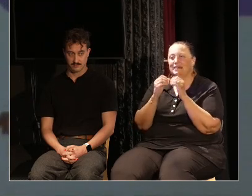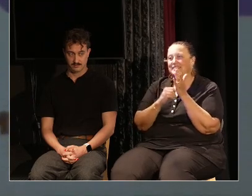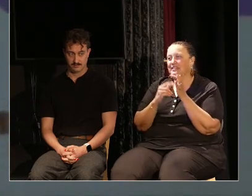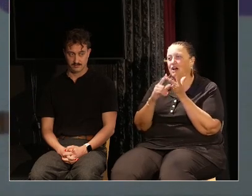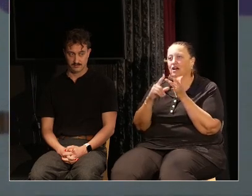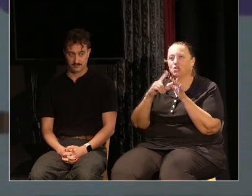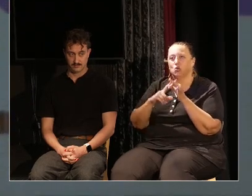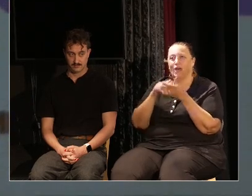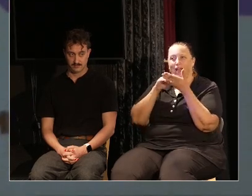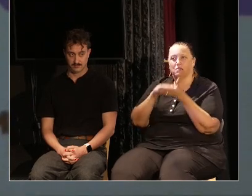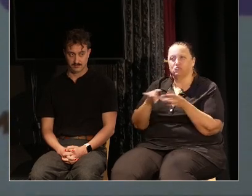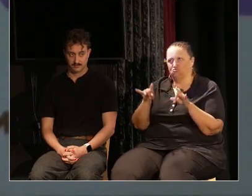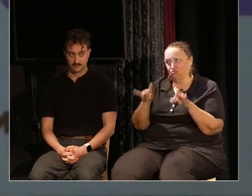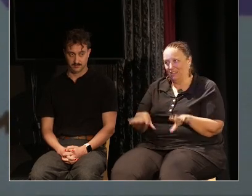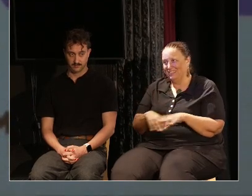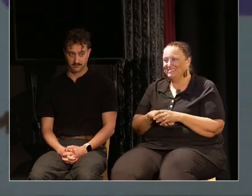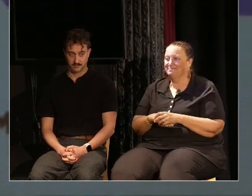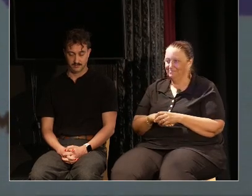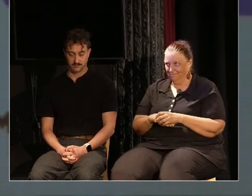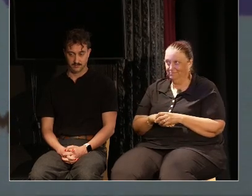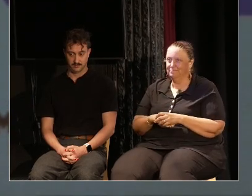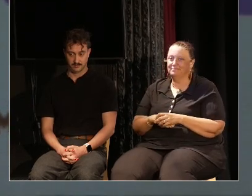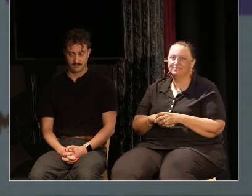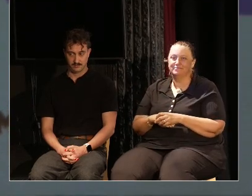LGBTIQ Health Australia,